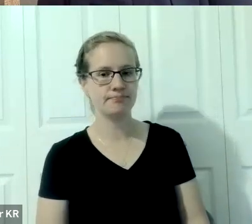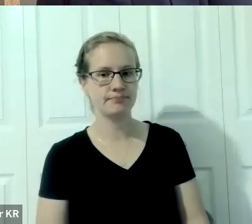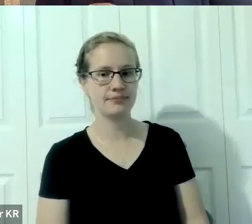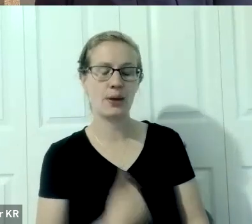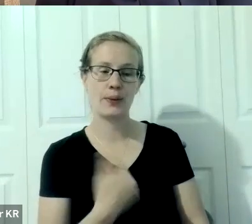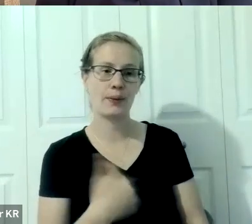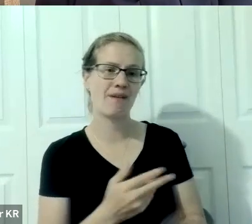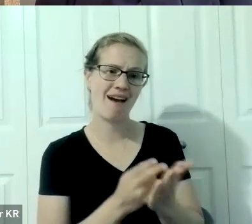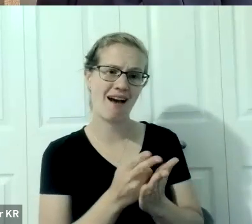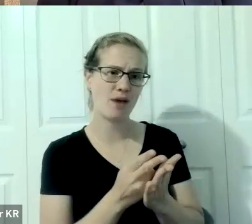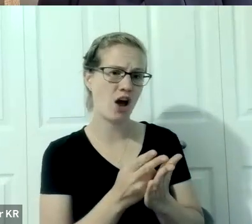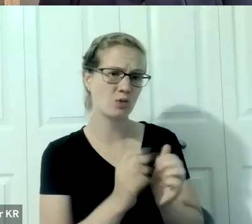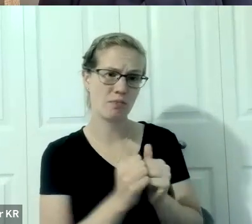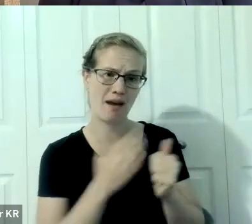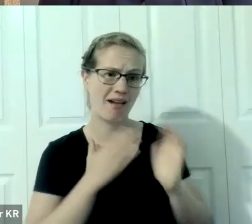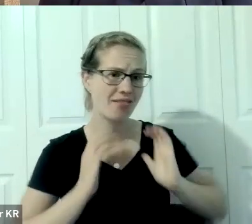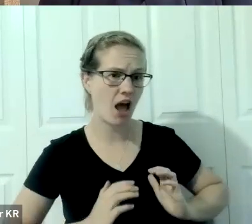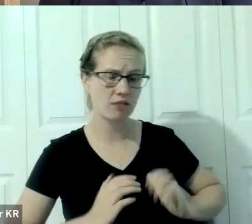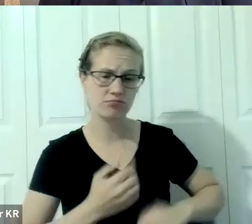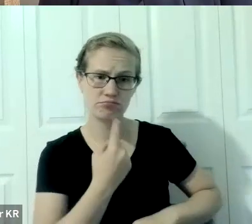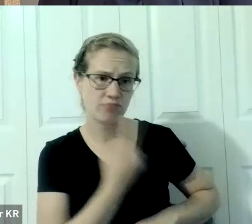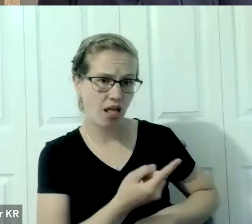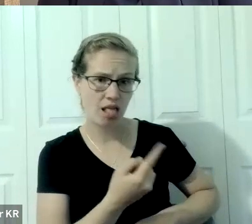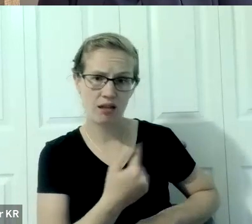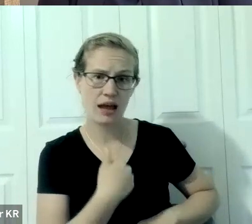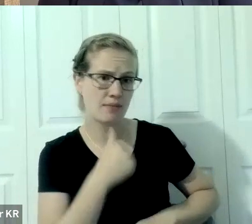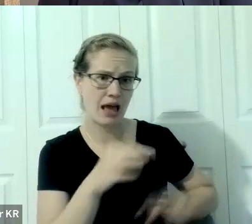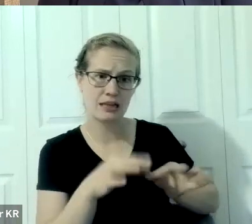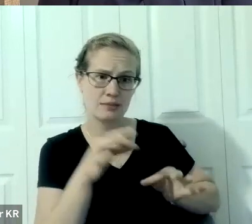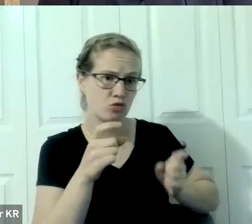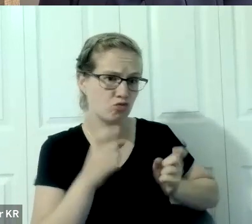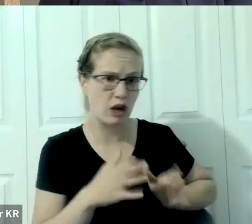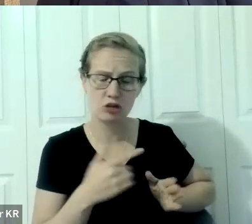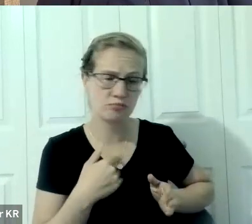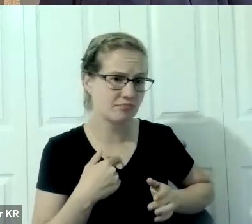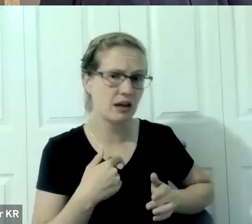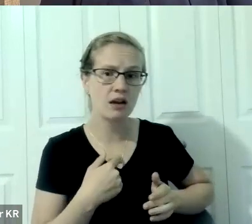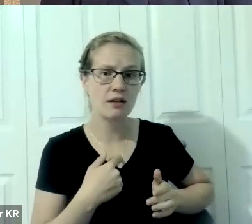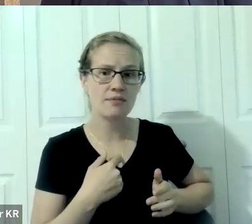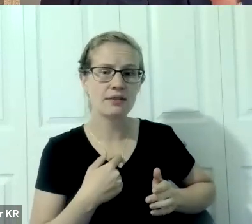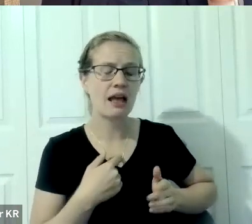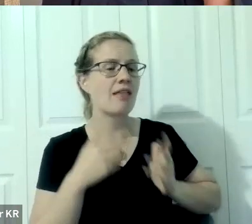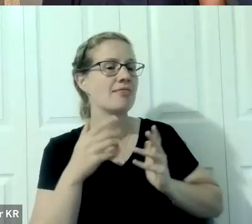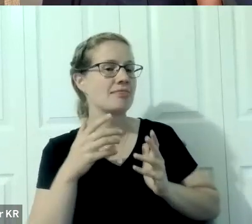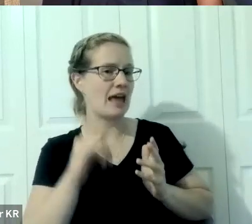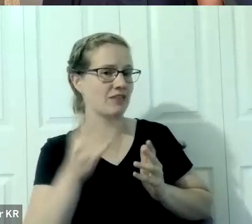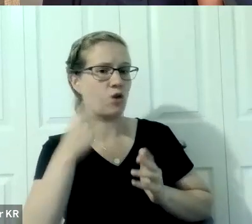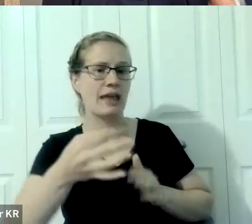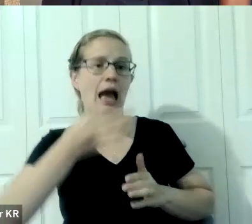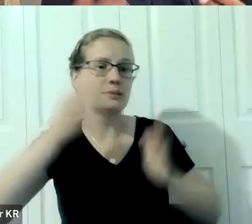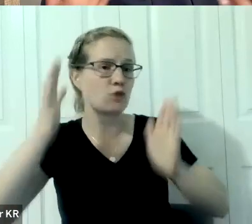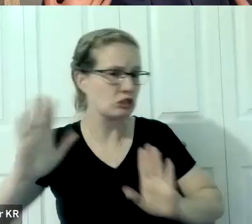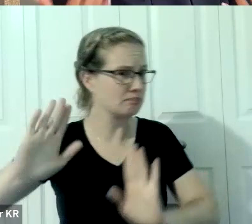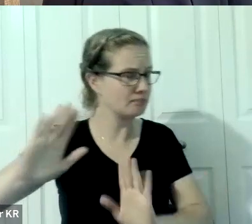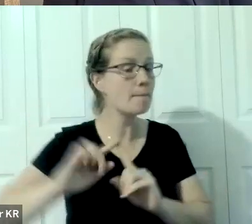very honest with my clients and tell them that I am not a spiritual director and I will leave that to the experts. But I